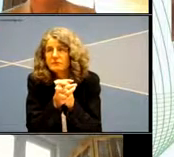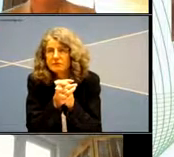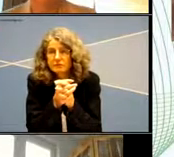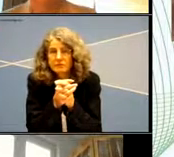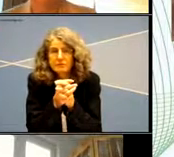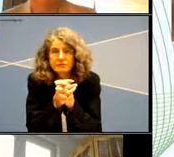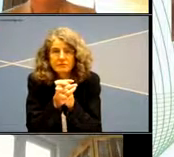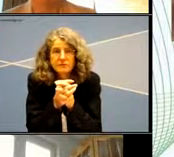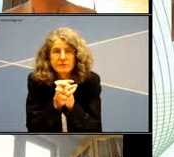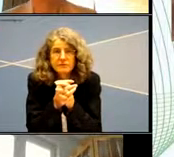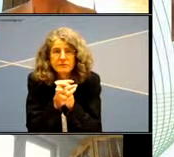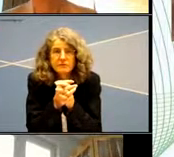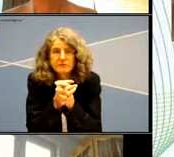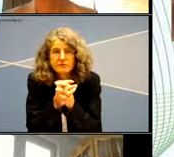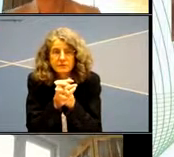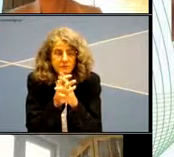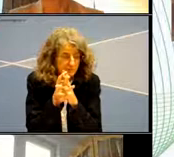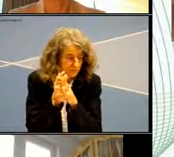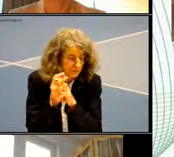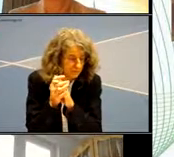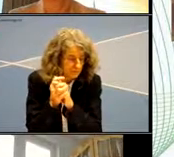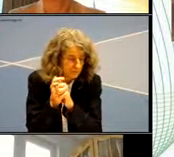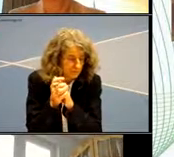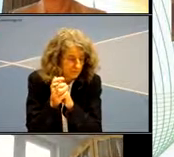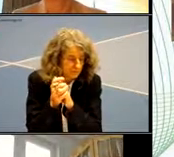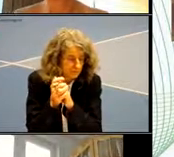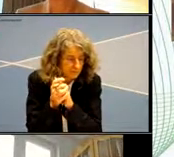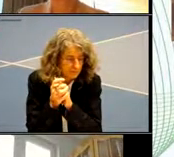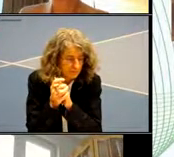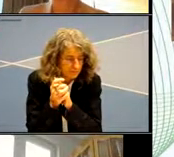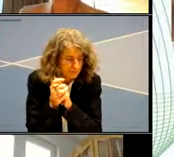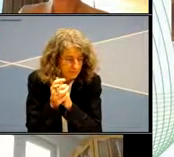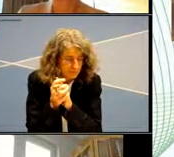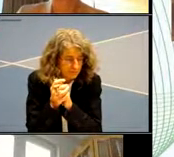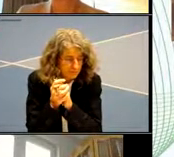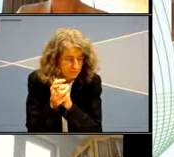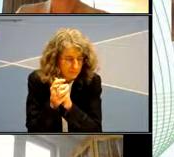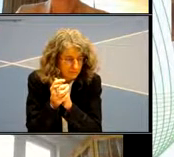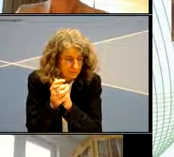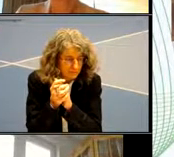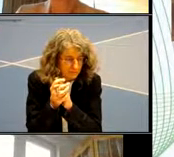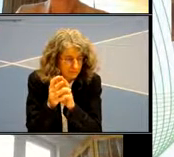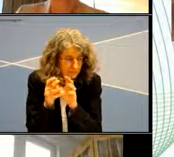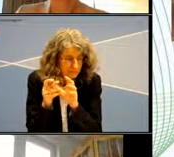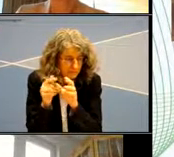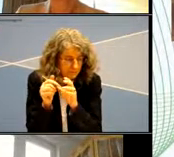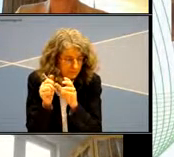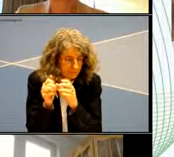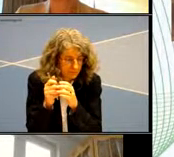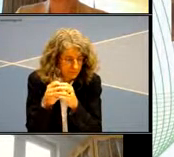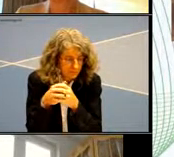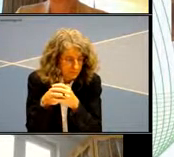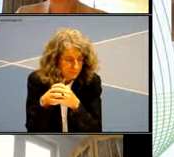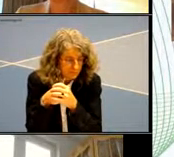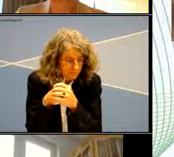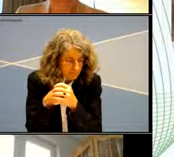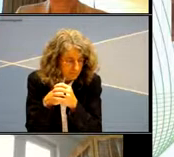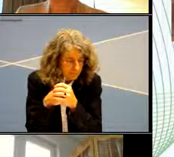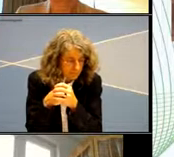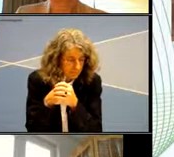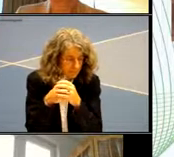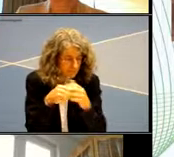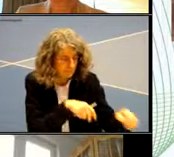the town crier or through the energy consultant coming to your home to give you advice, or just rolled out in a